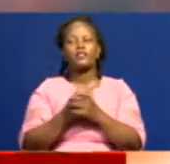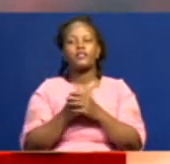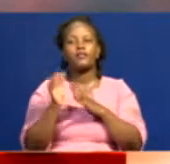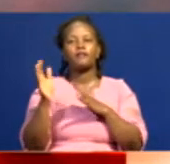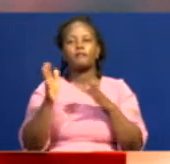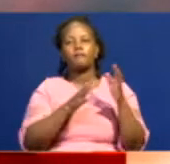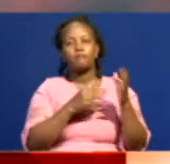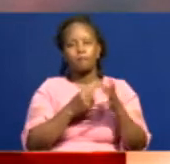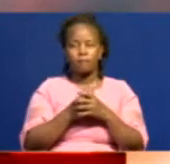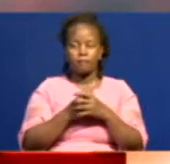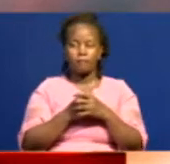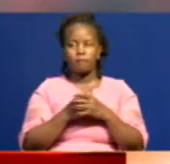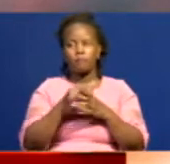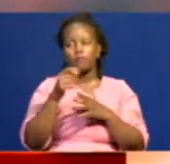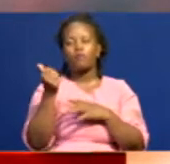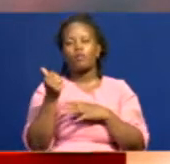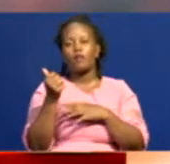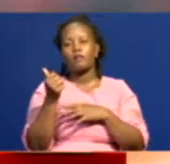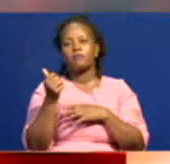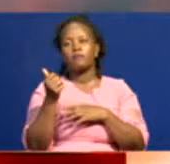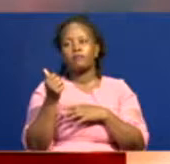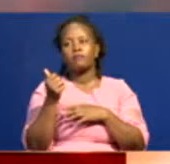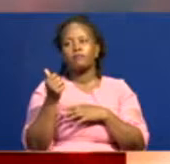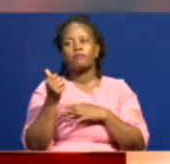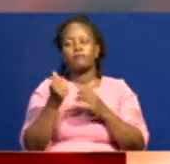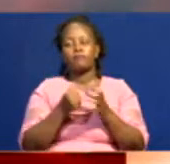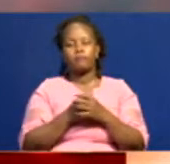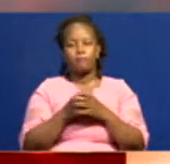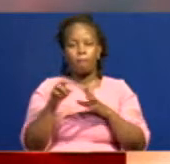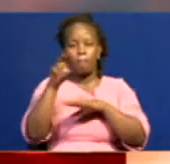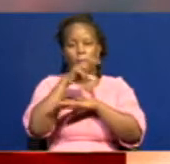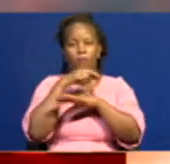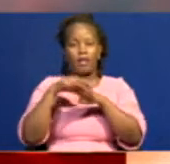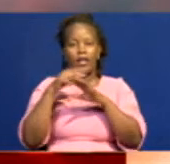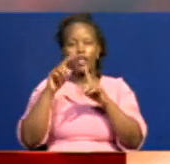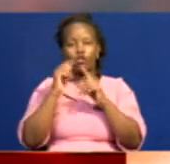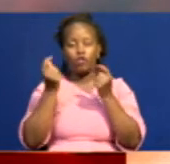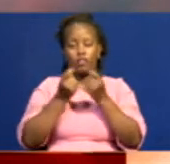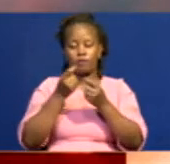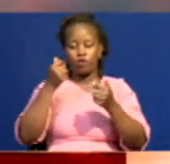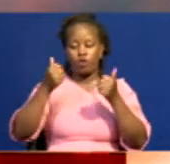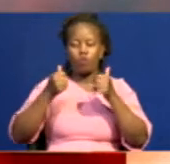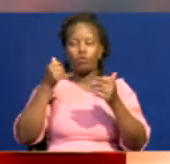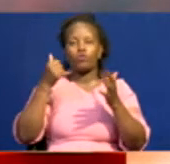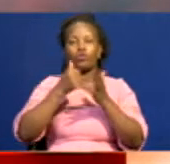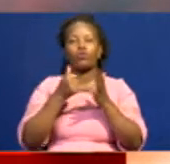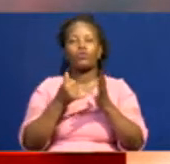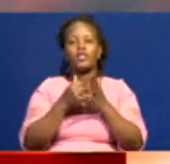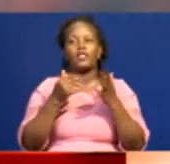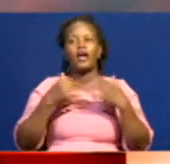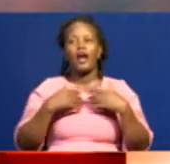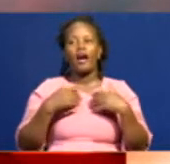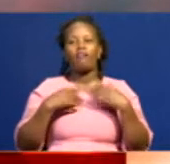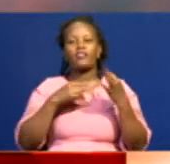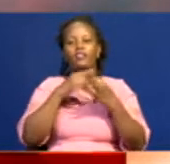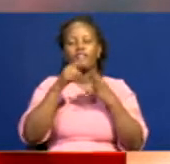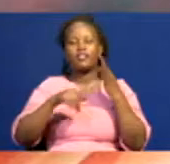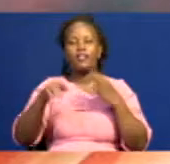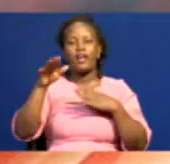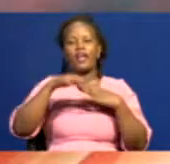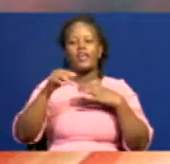national swimming team that took part in the just concluded 8th African Aquatic Zone 3 Championships in Kigali,